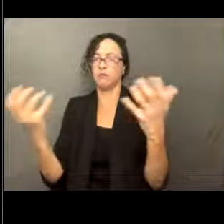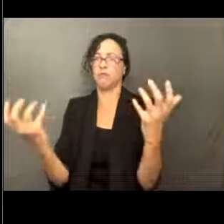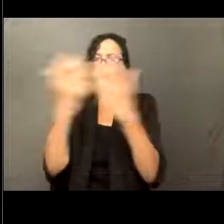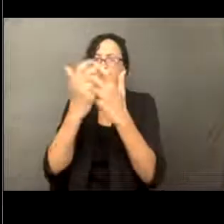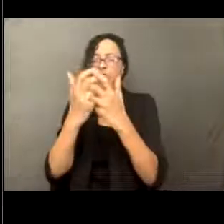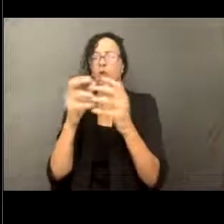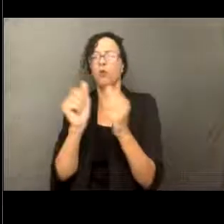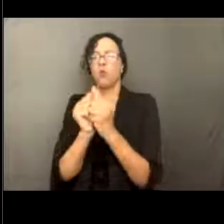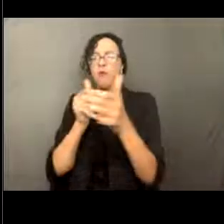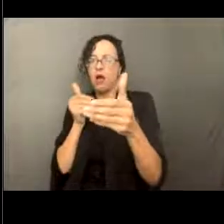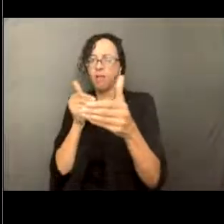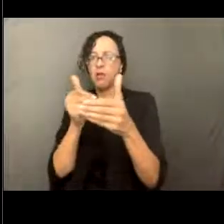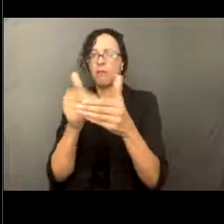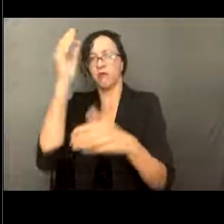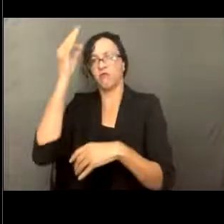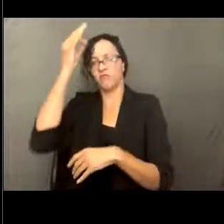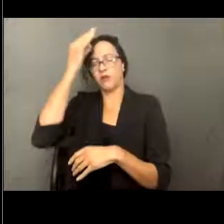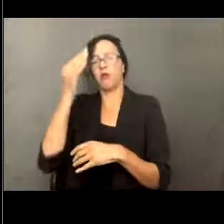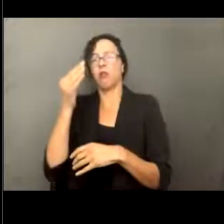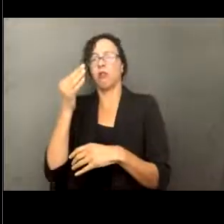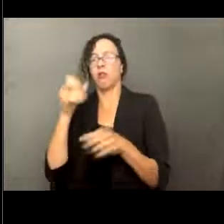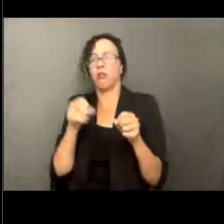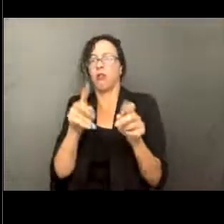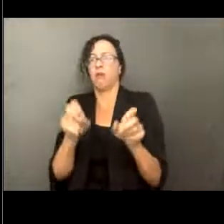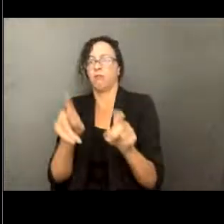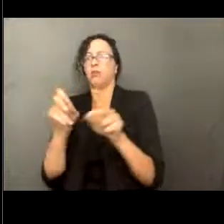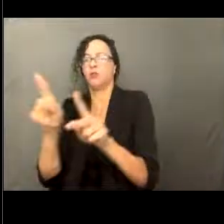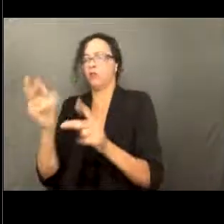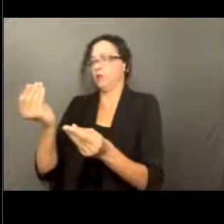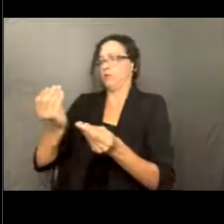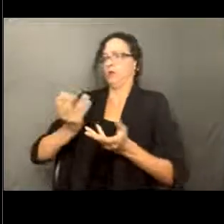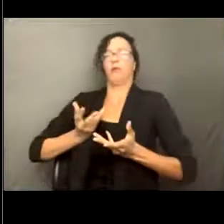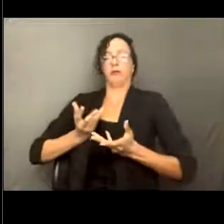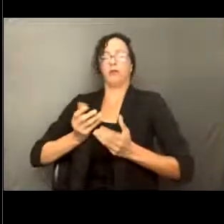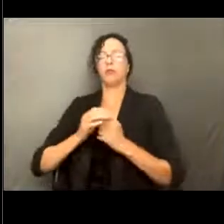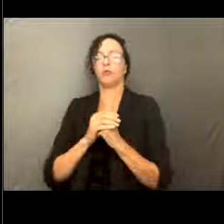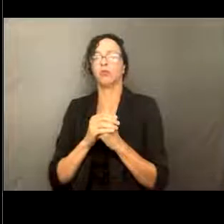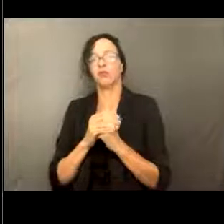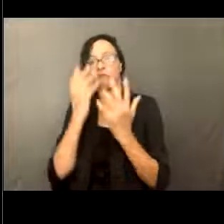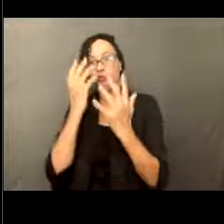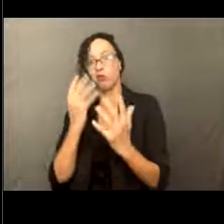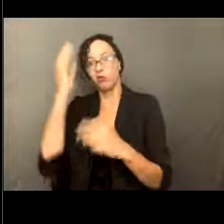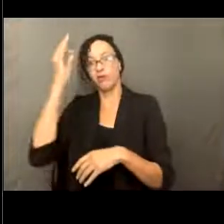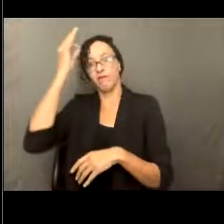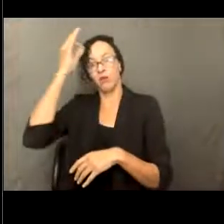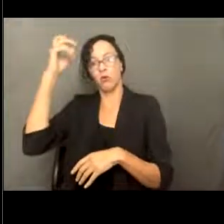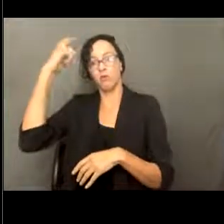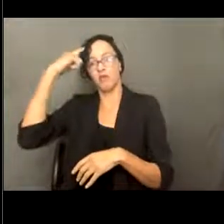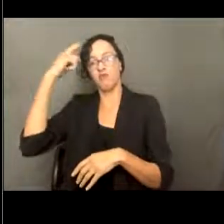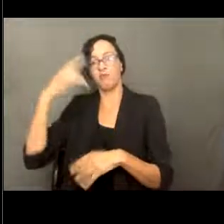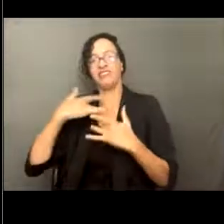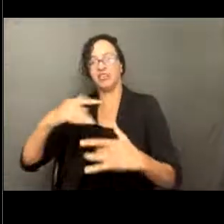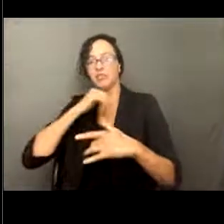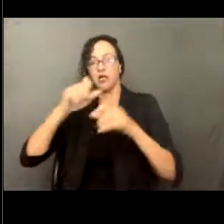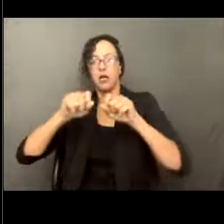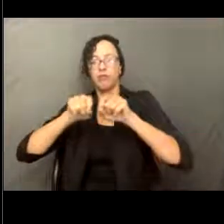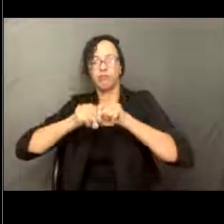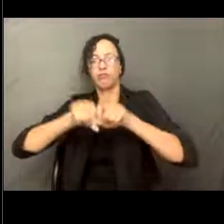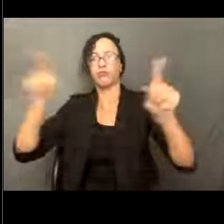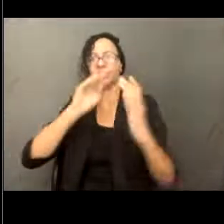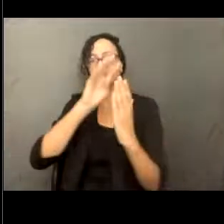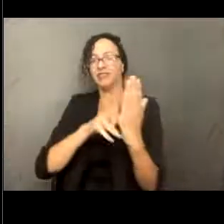funding opportunities. Unfortunately, the federal government doesn't put out a schedule more than a few